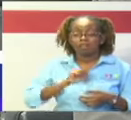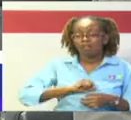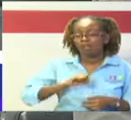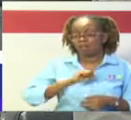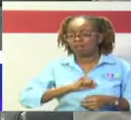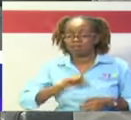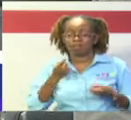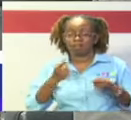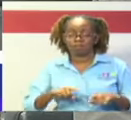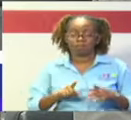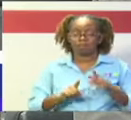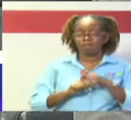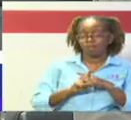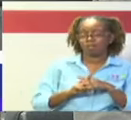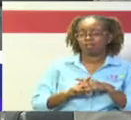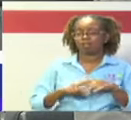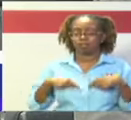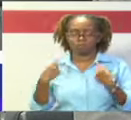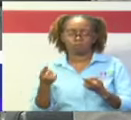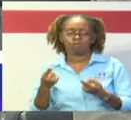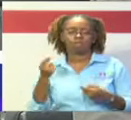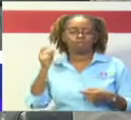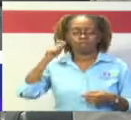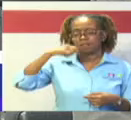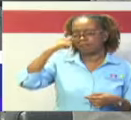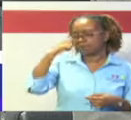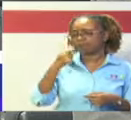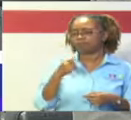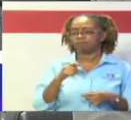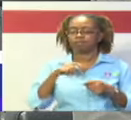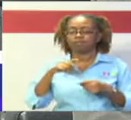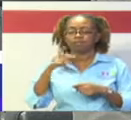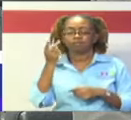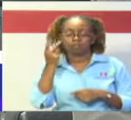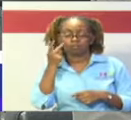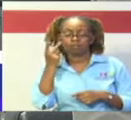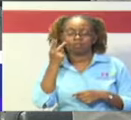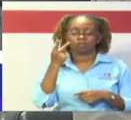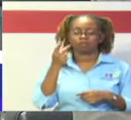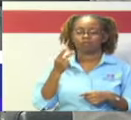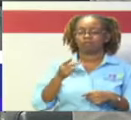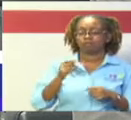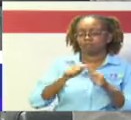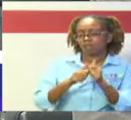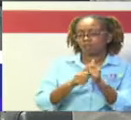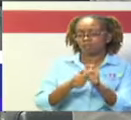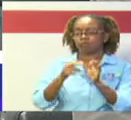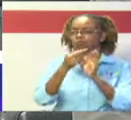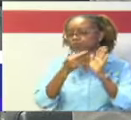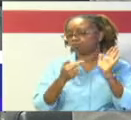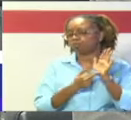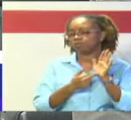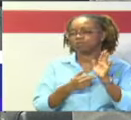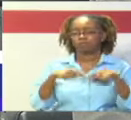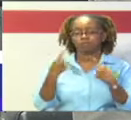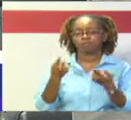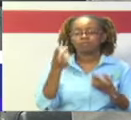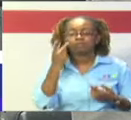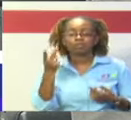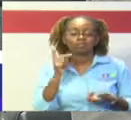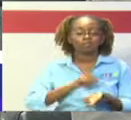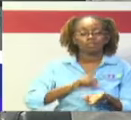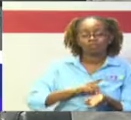please go get swabbed as quickly as possible and then follow up with the public health professionals in terms of isolation,